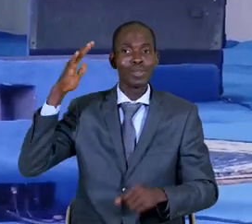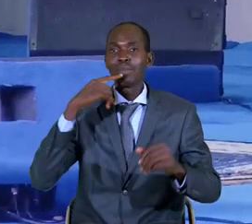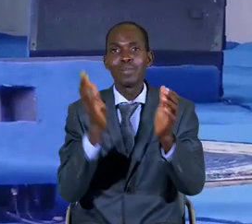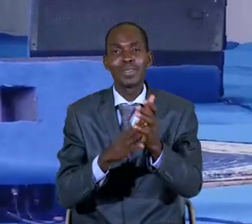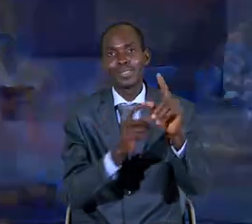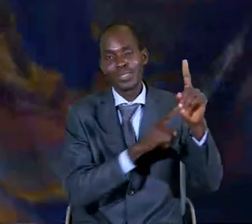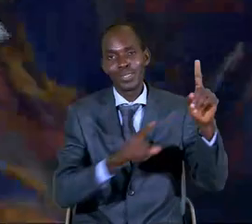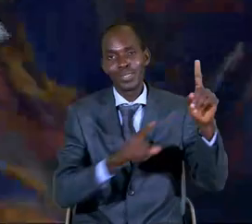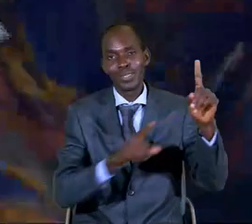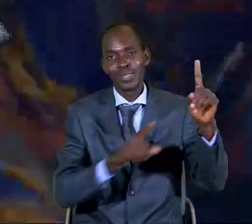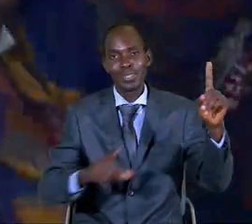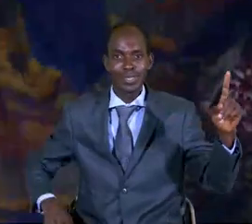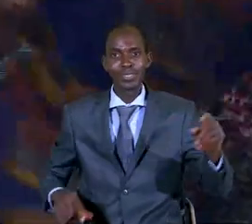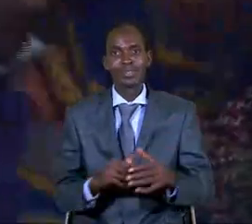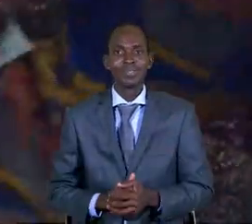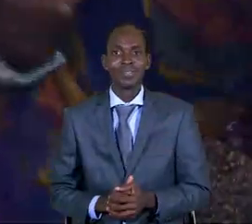Lord.